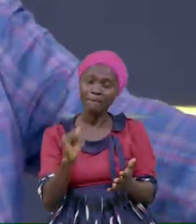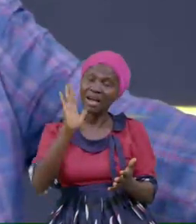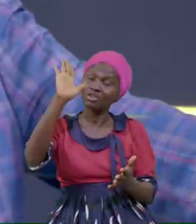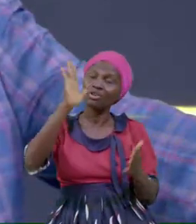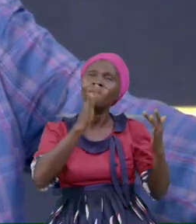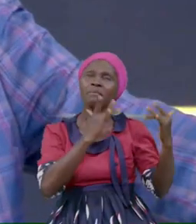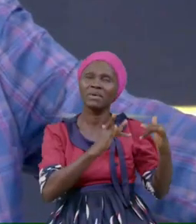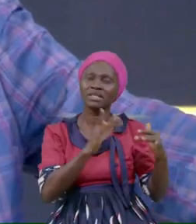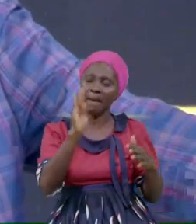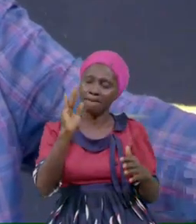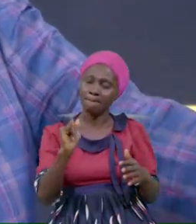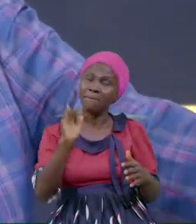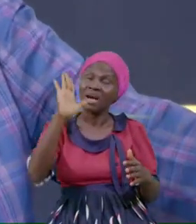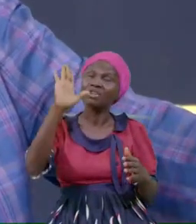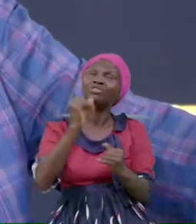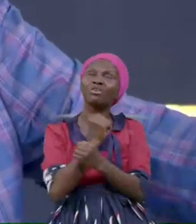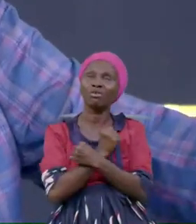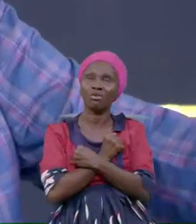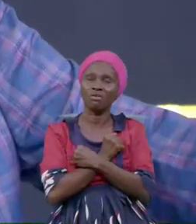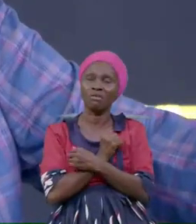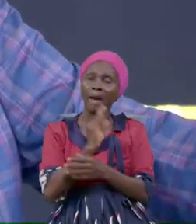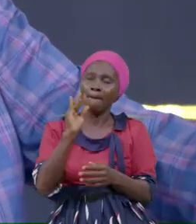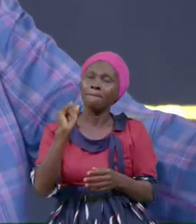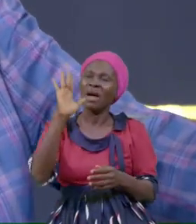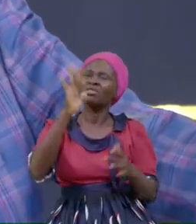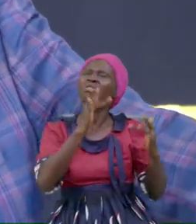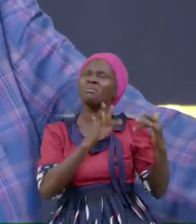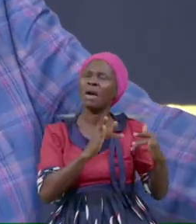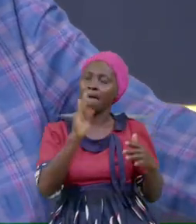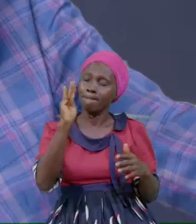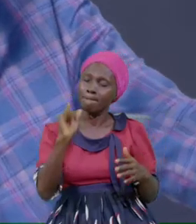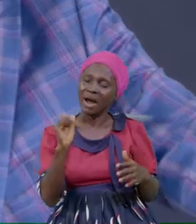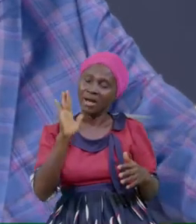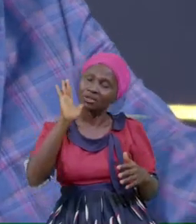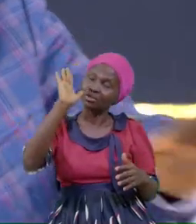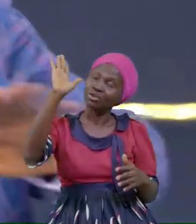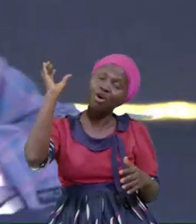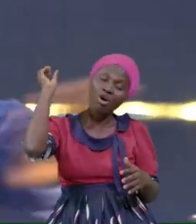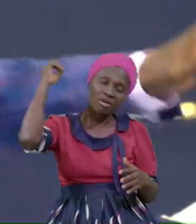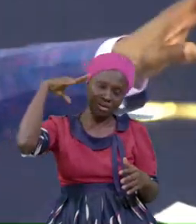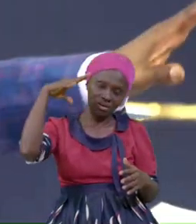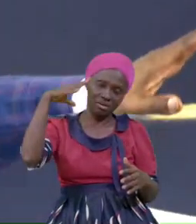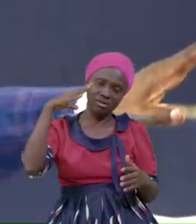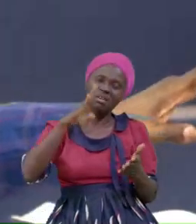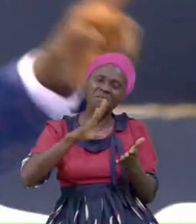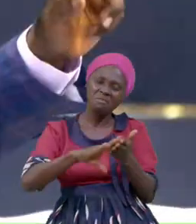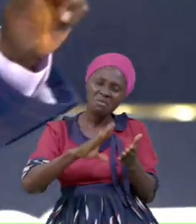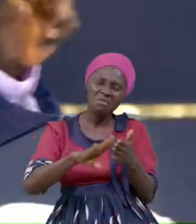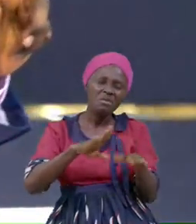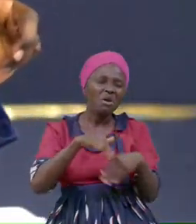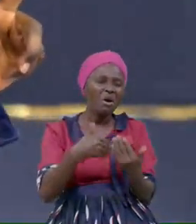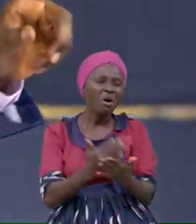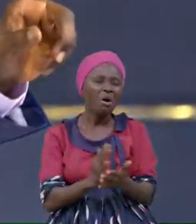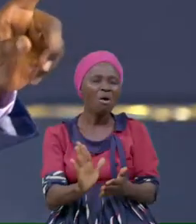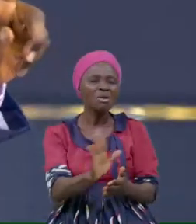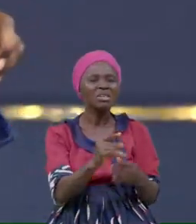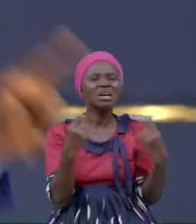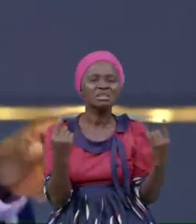love, by your compassion, by your grace, forgive all the sins of the past.